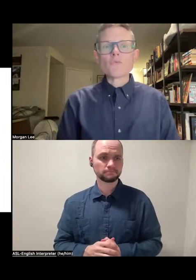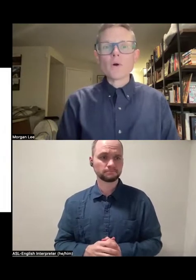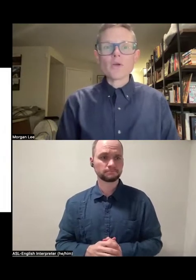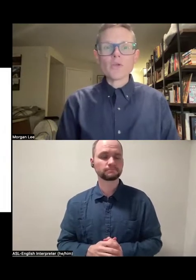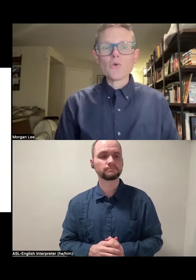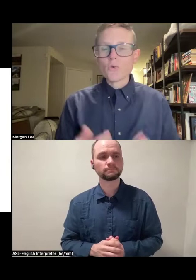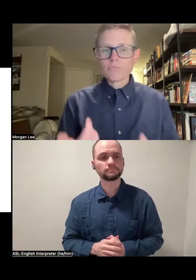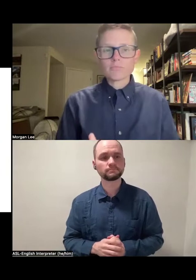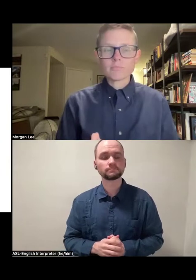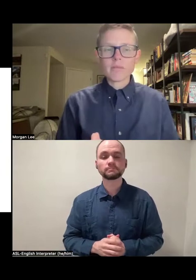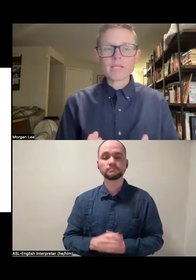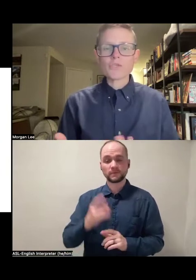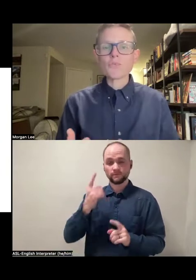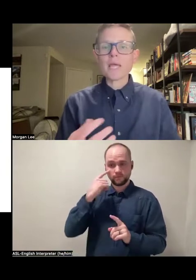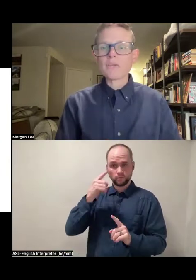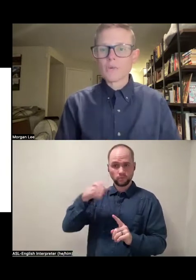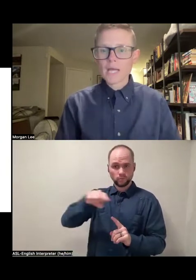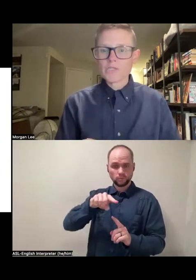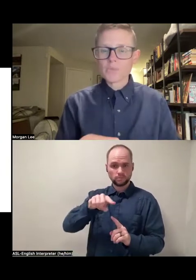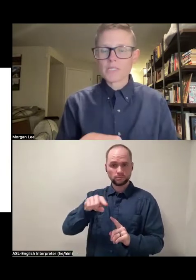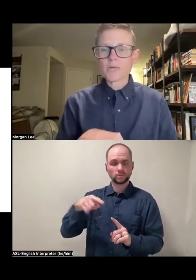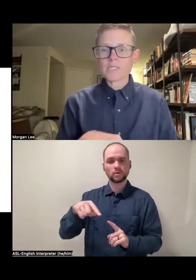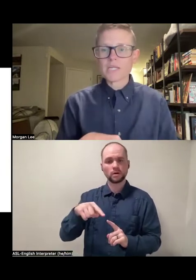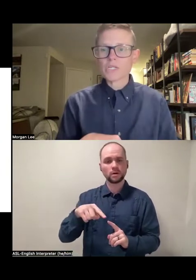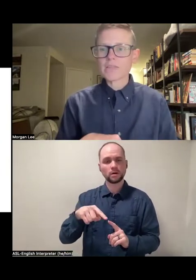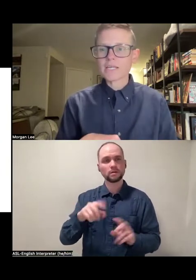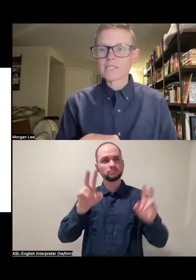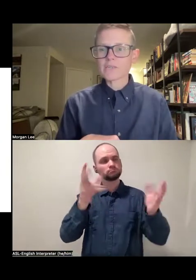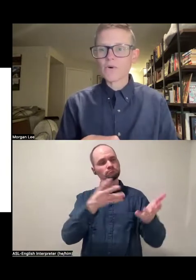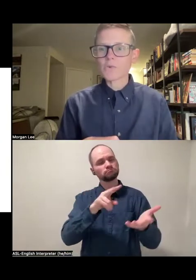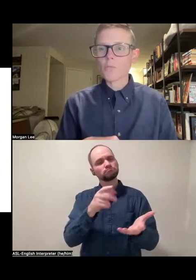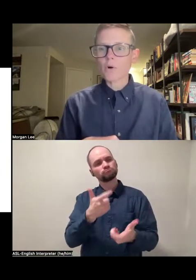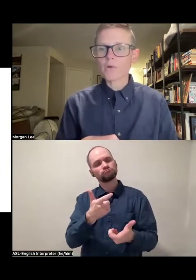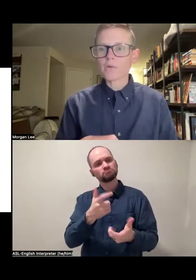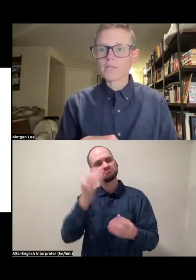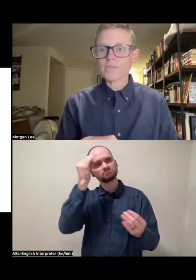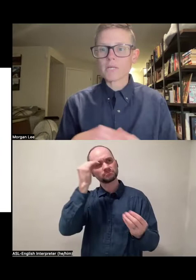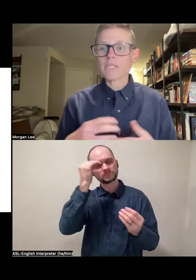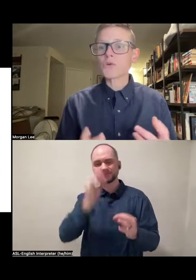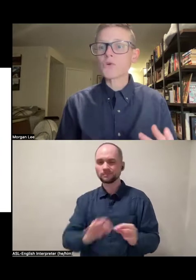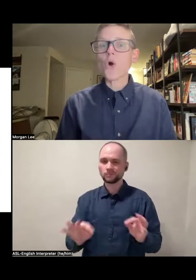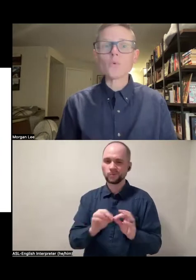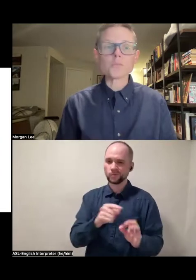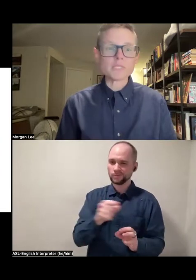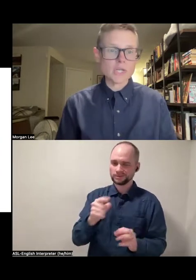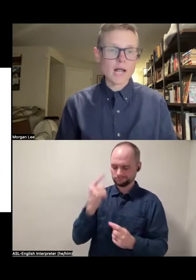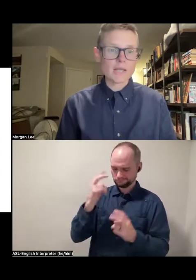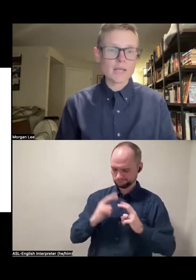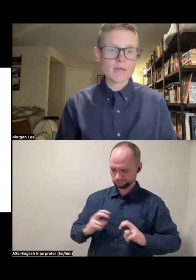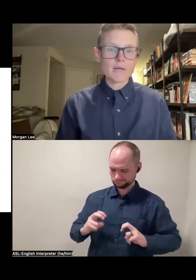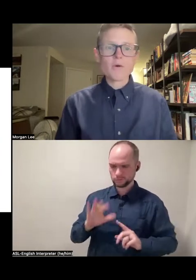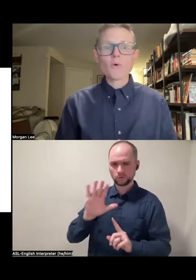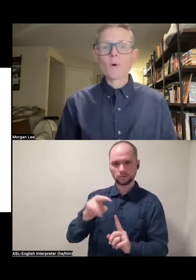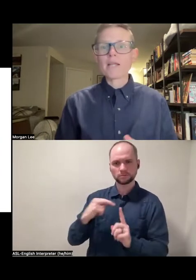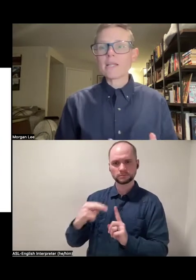So for you, as you begin to engage with this presentation, I think it's also important to consider your own